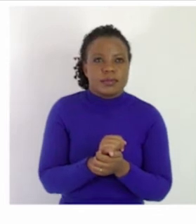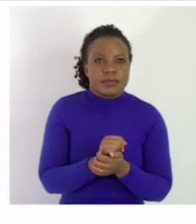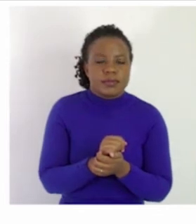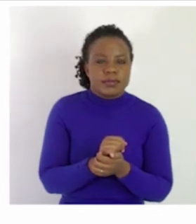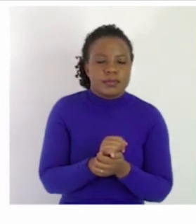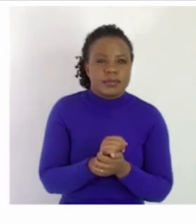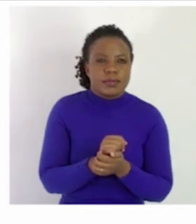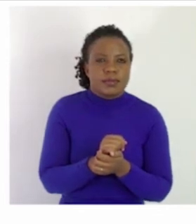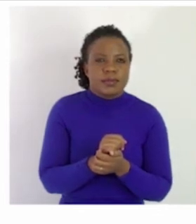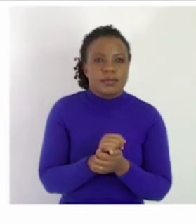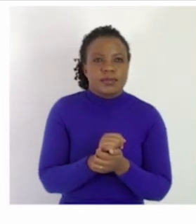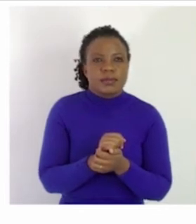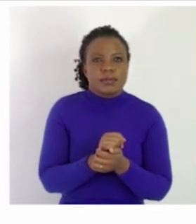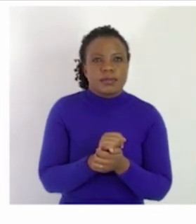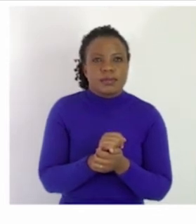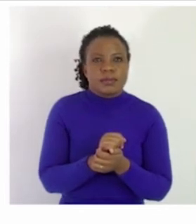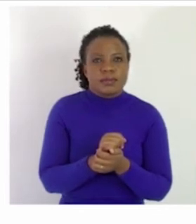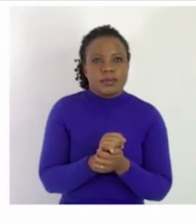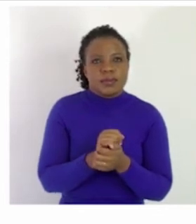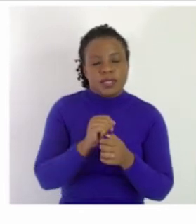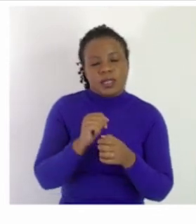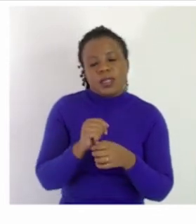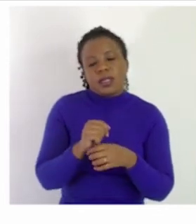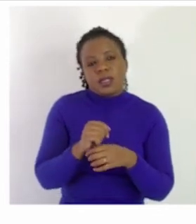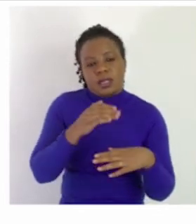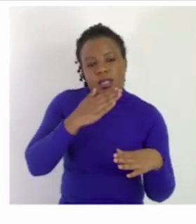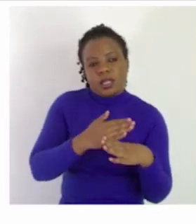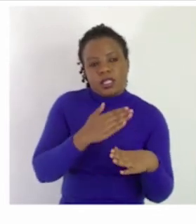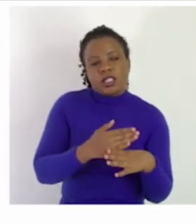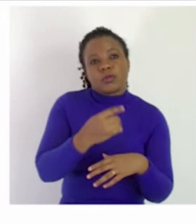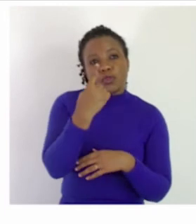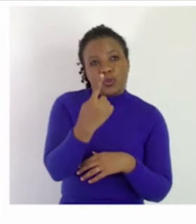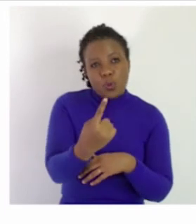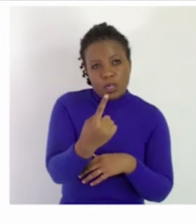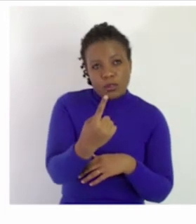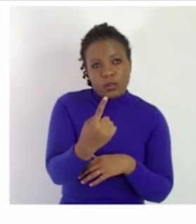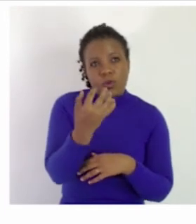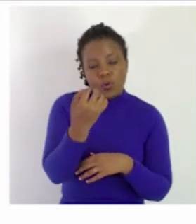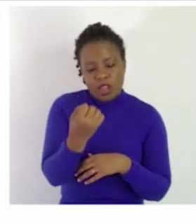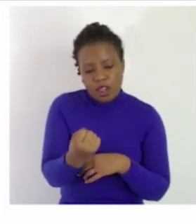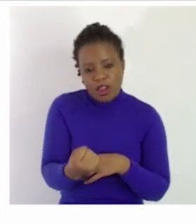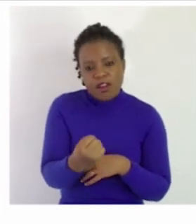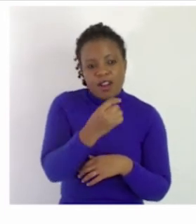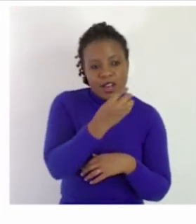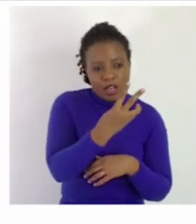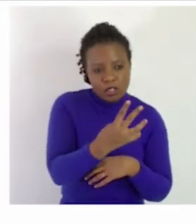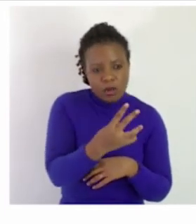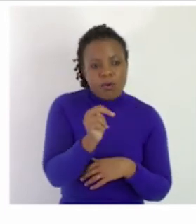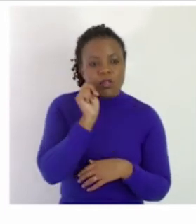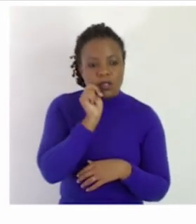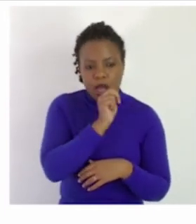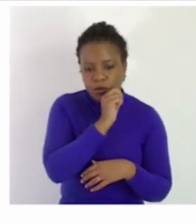And we look at further examples. There is an activity 1 there.